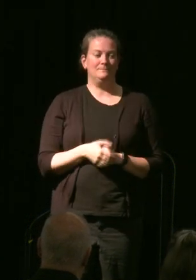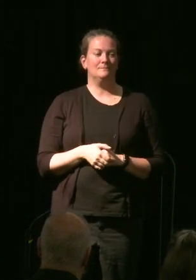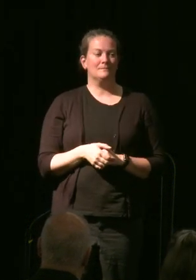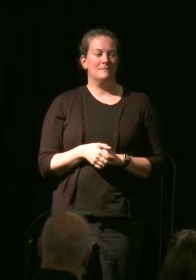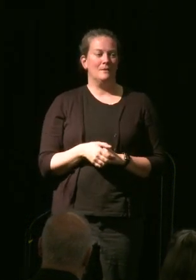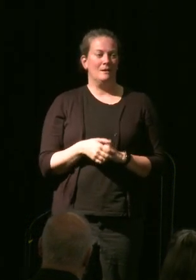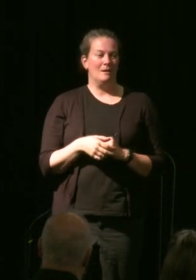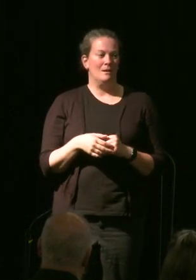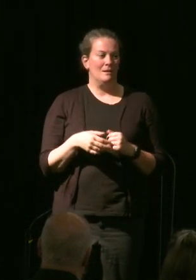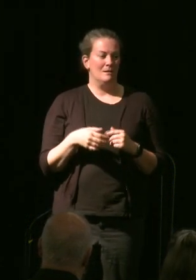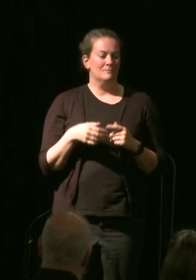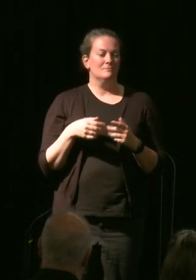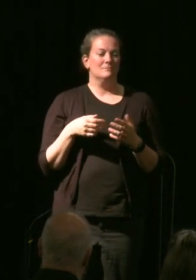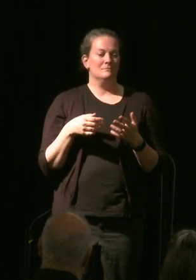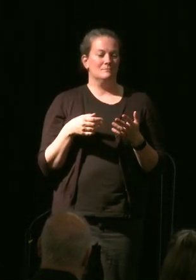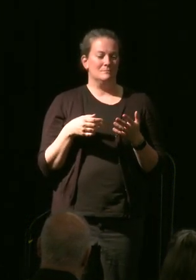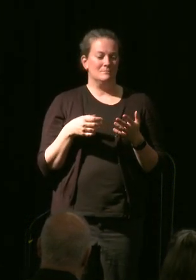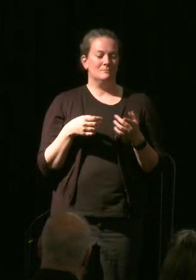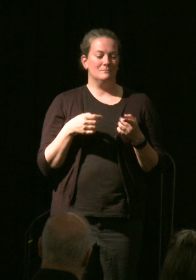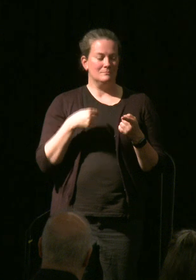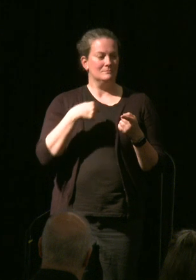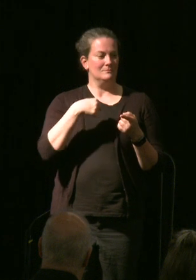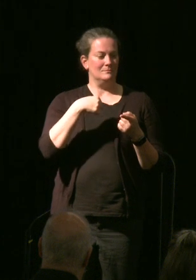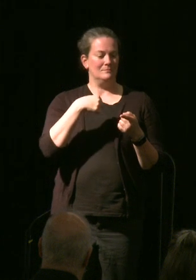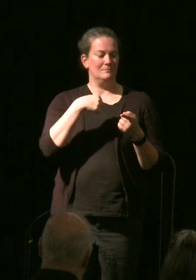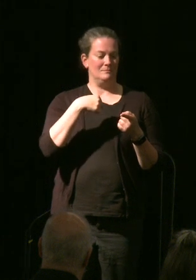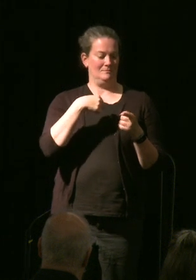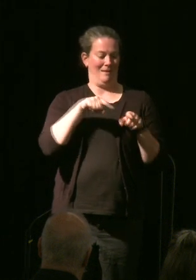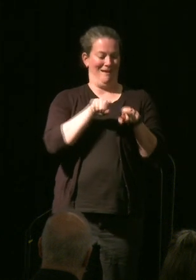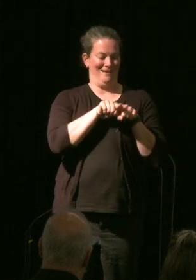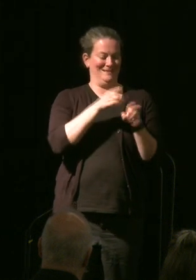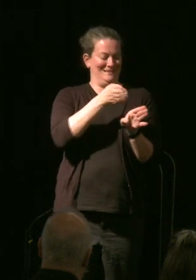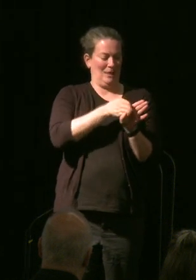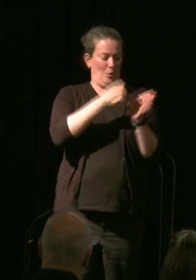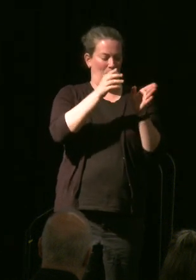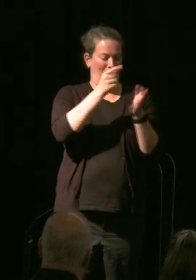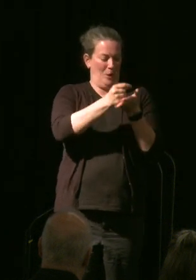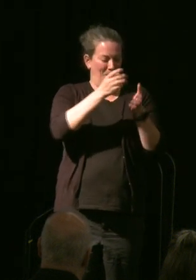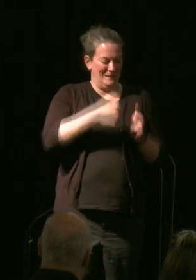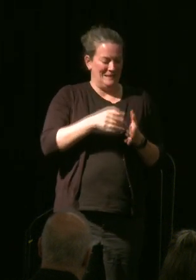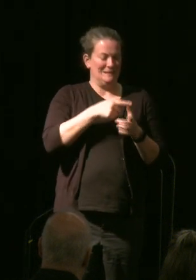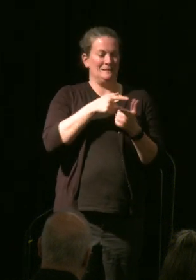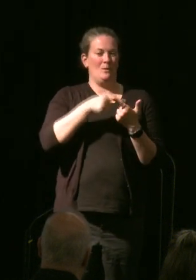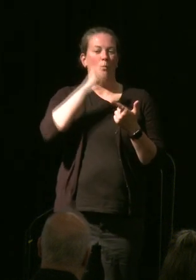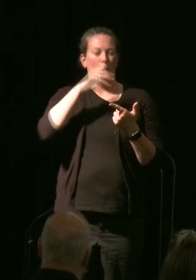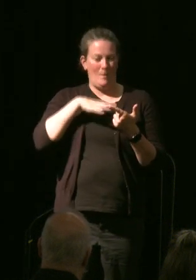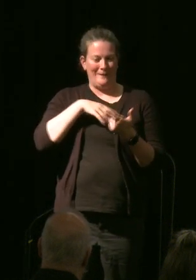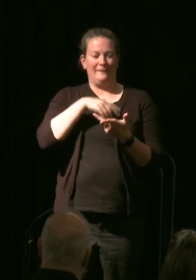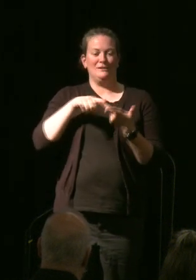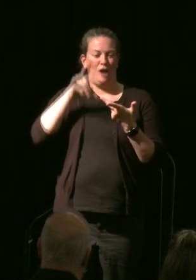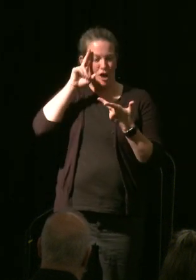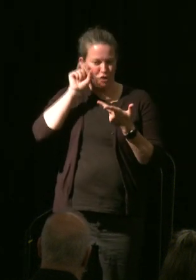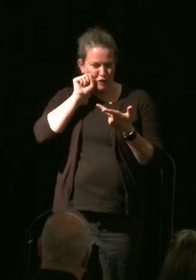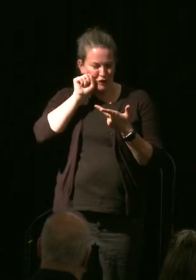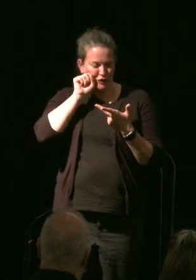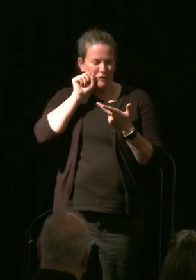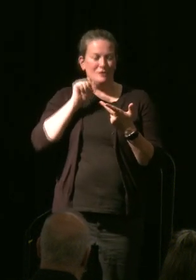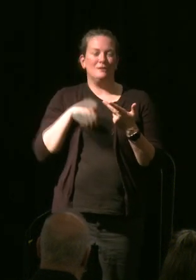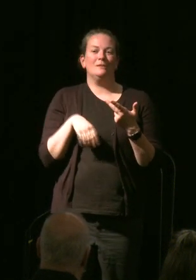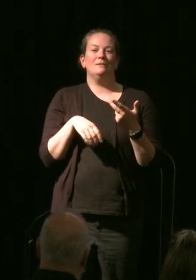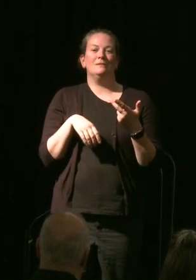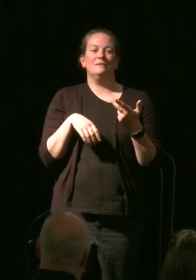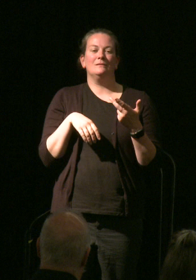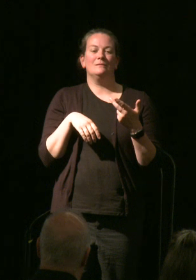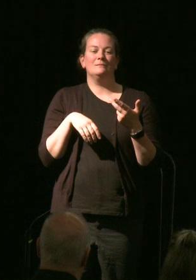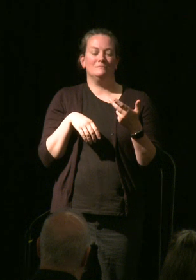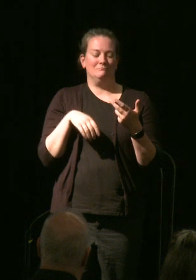have found as not only a psychotherapist, but as a woman who's living with Usher syndrome and deafblindness, is that throughout